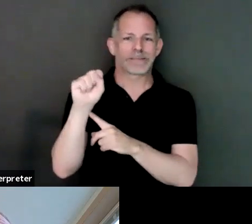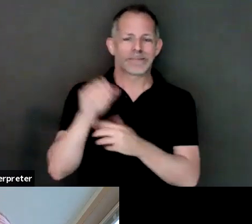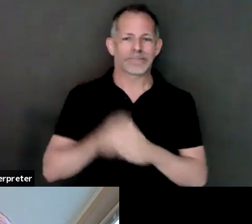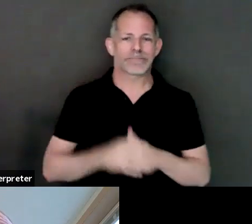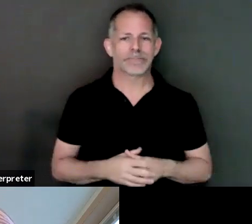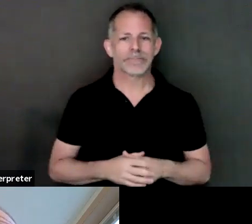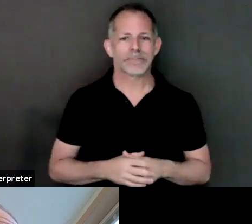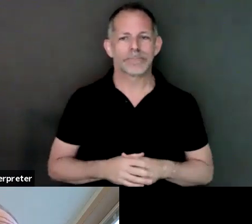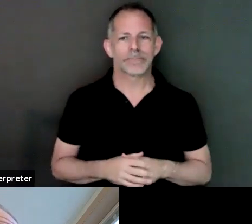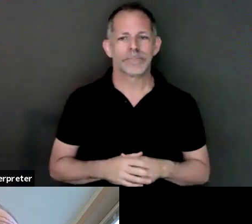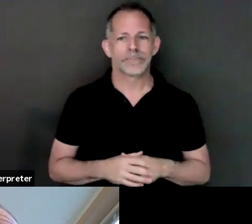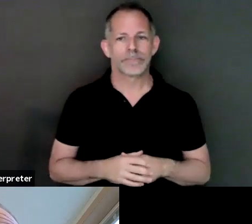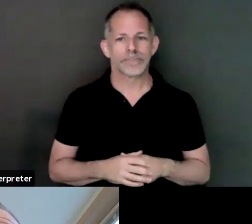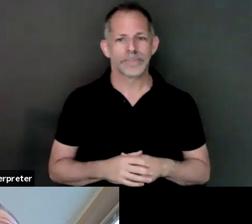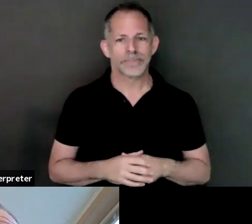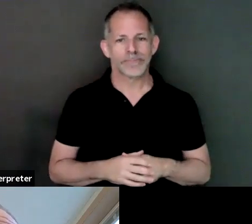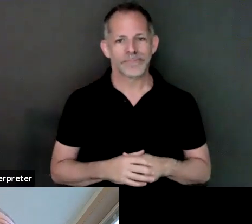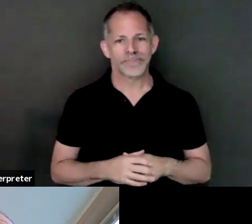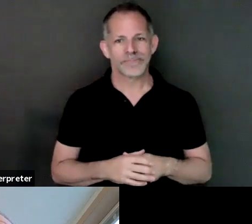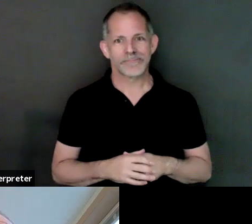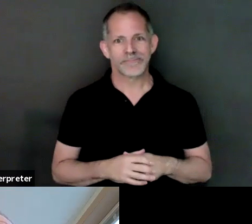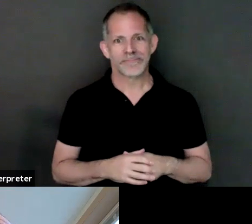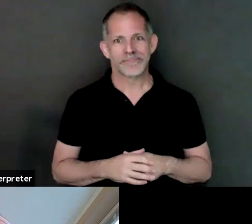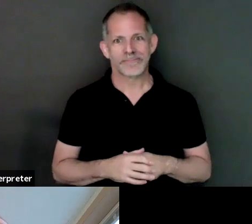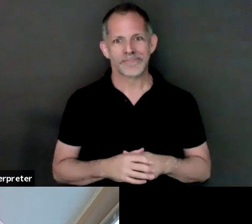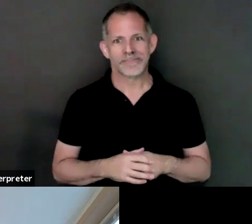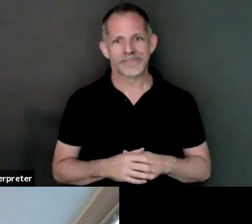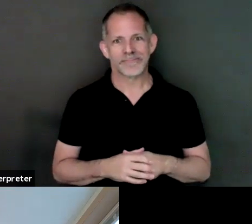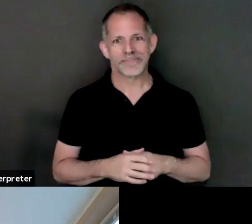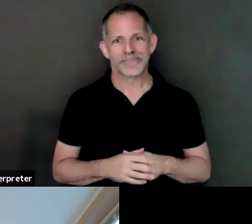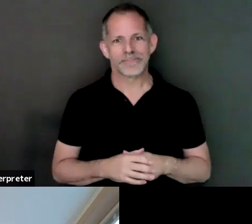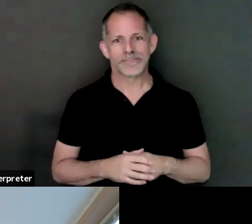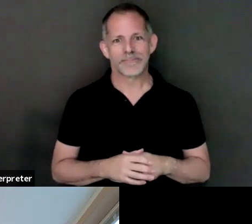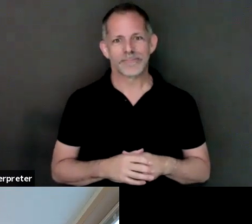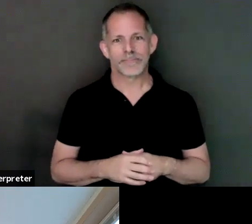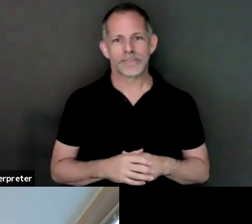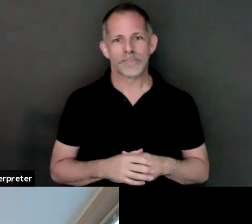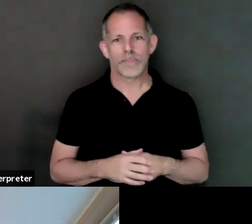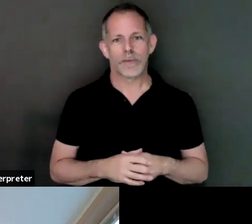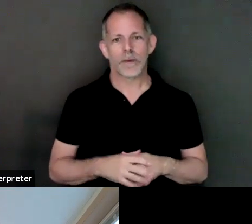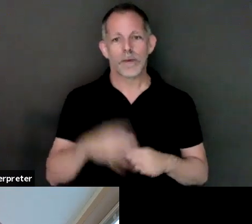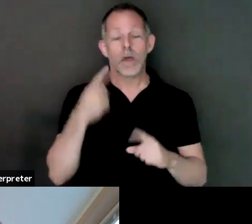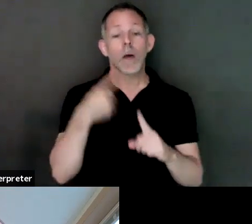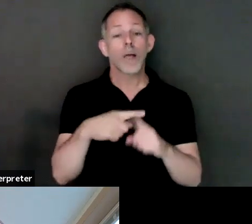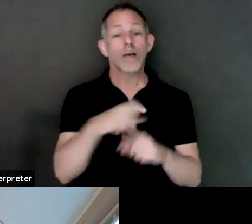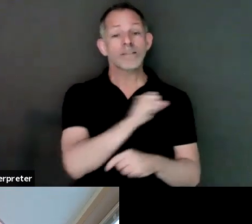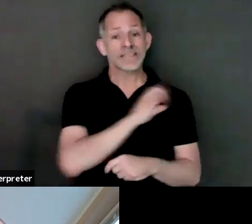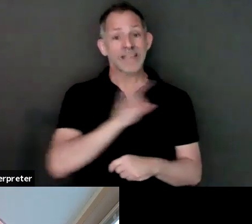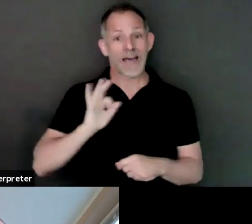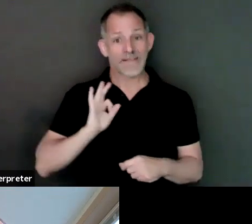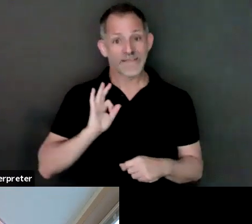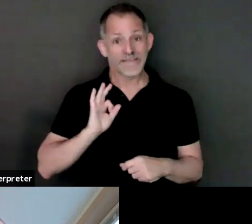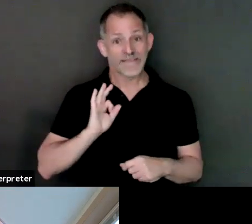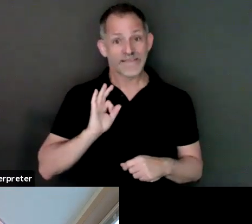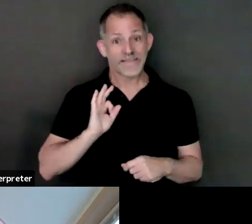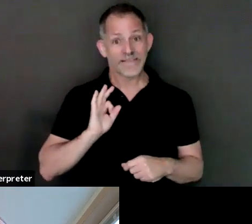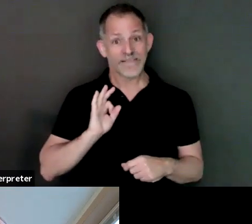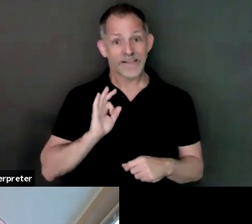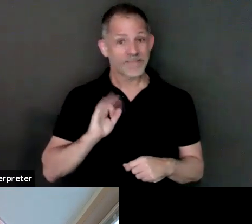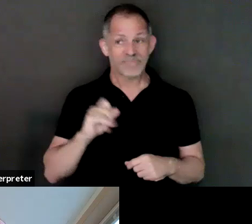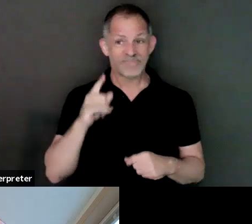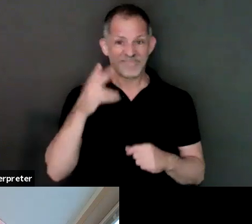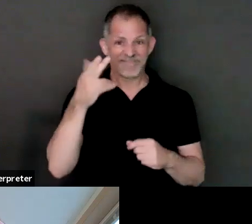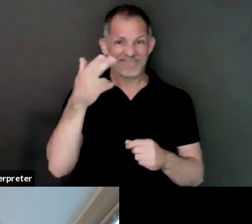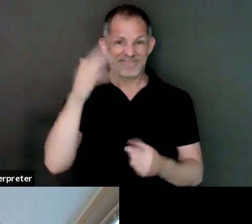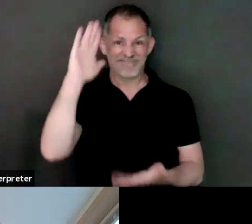year, and a staffing shortage. And my understanding is that, and again, I can't give quantitative figures on